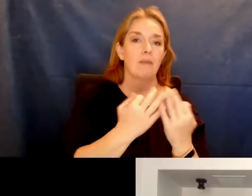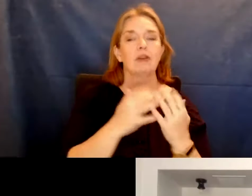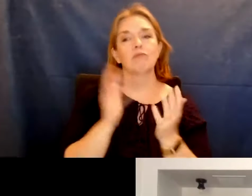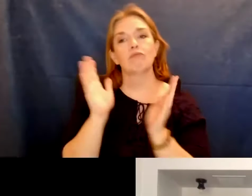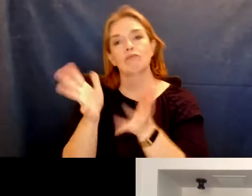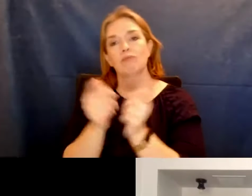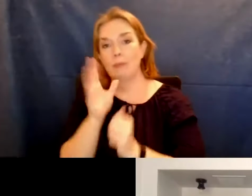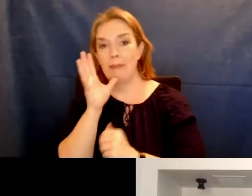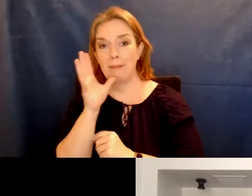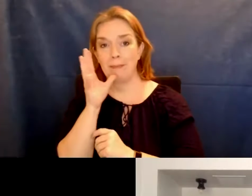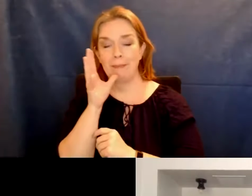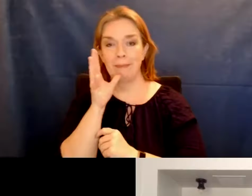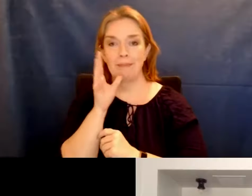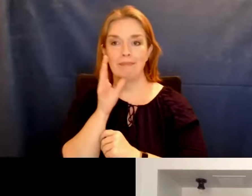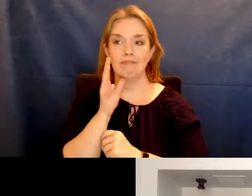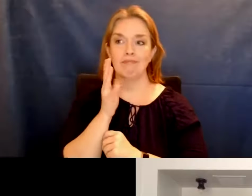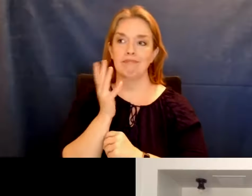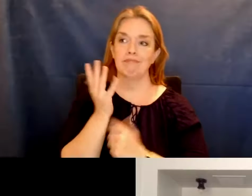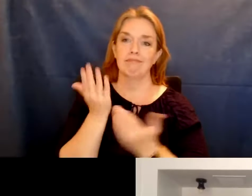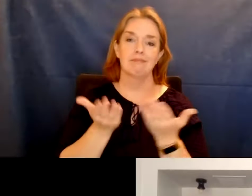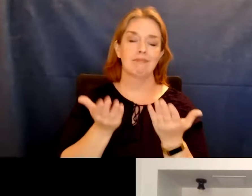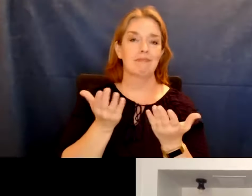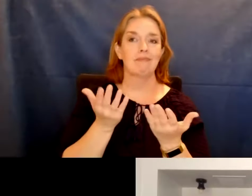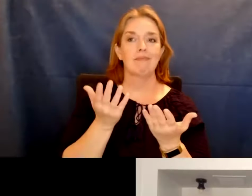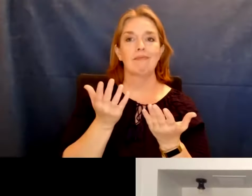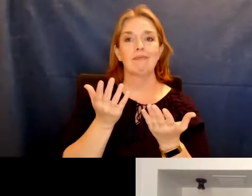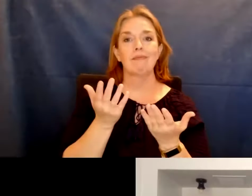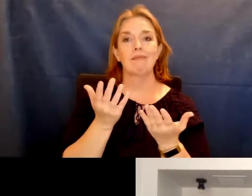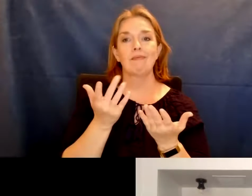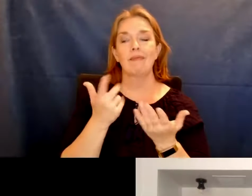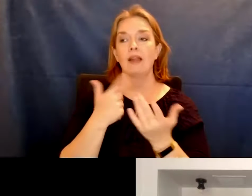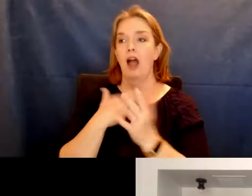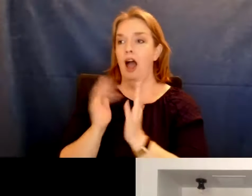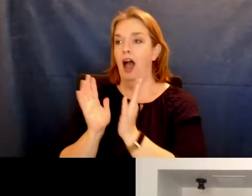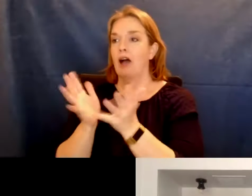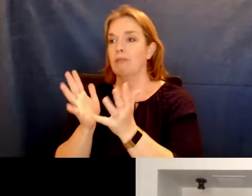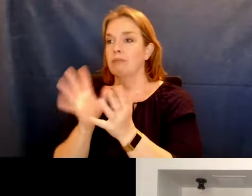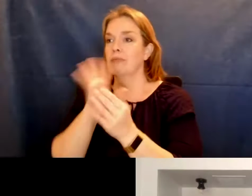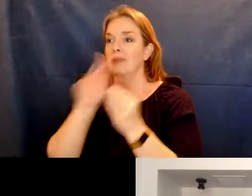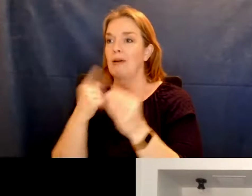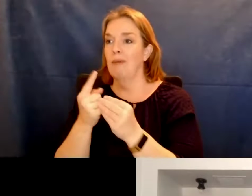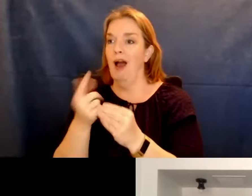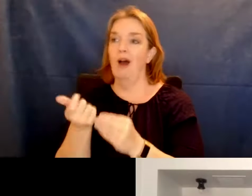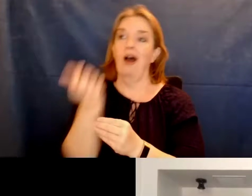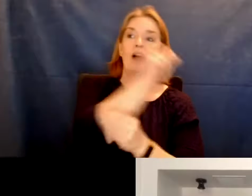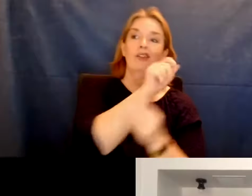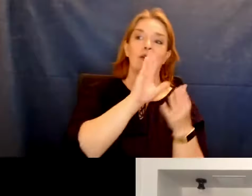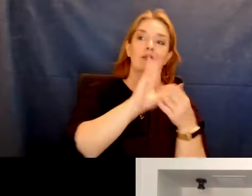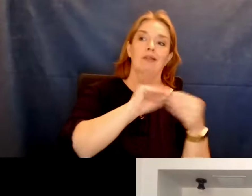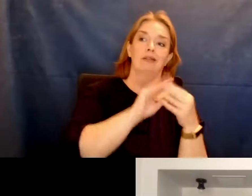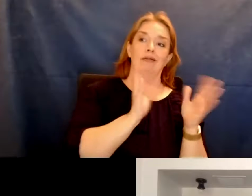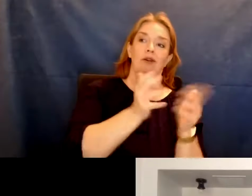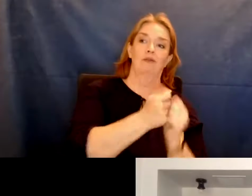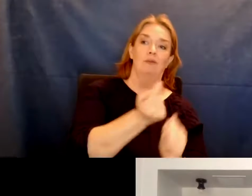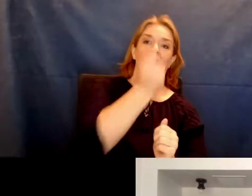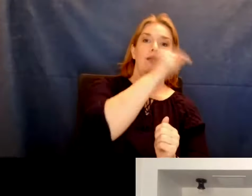or a conversation that one of us had with a different family member, or some